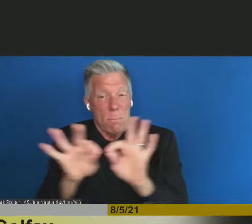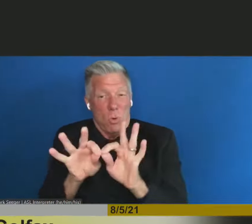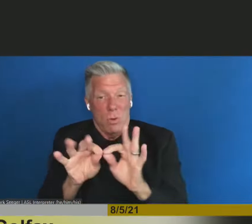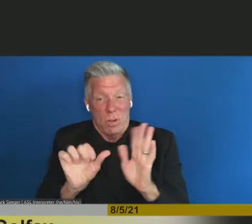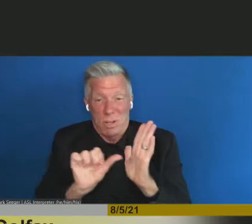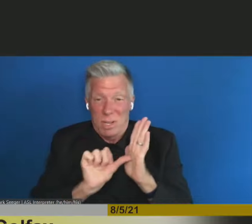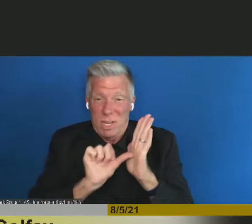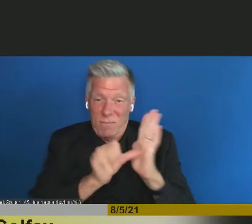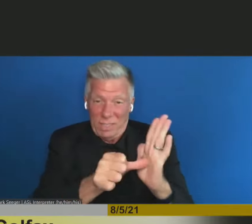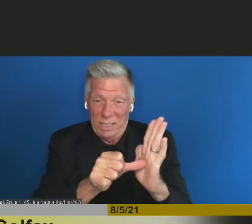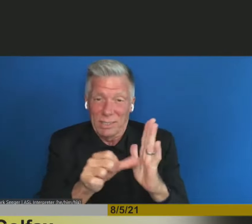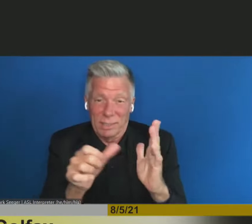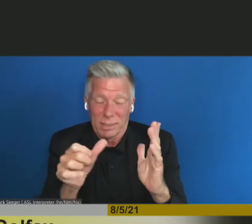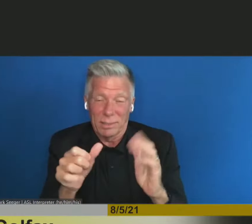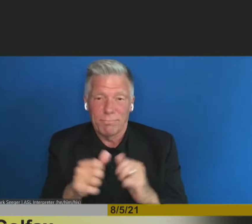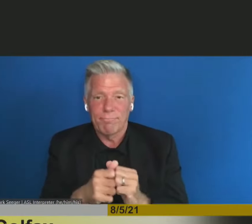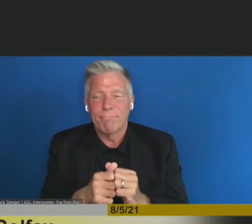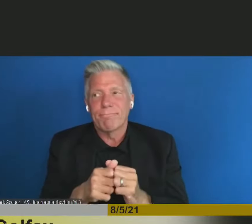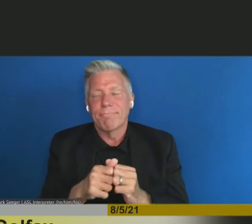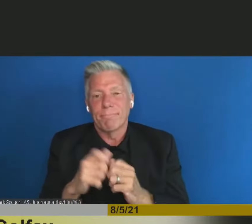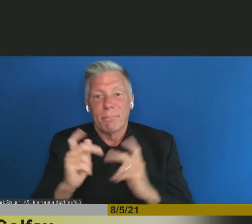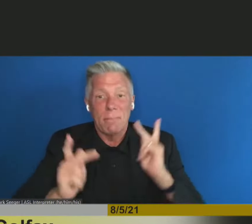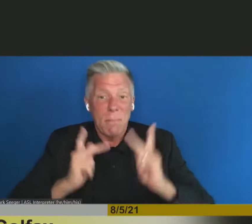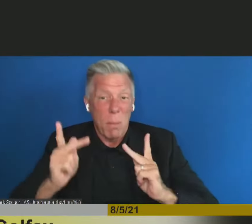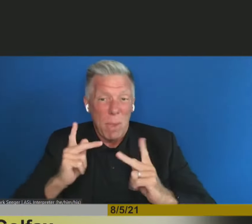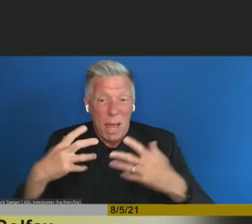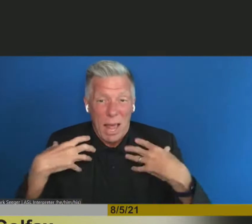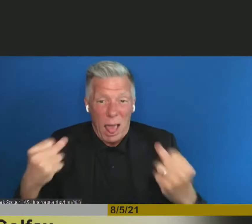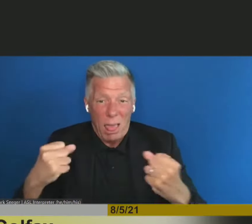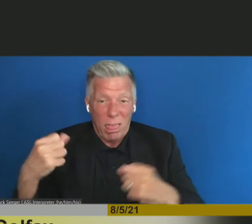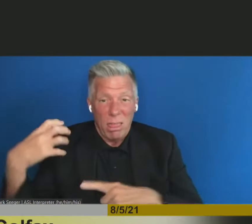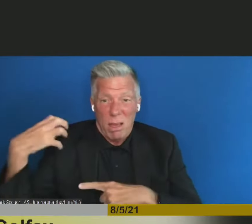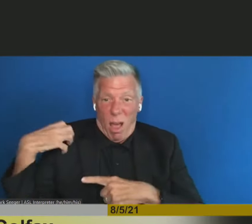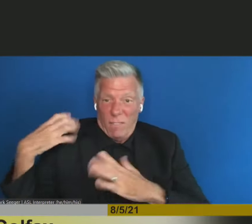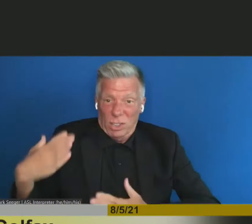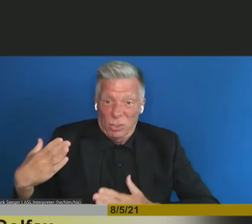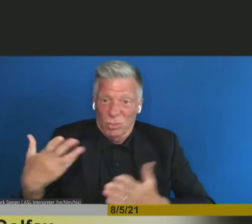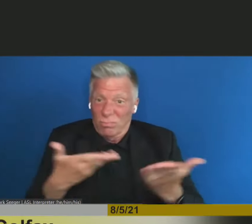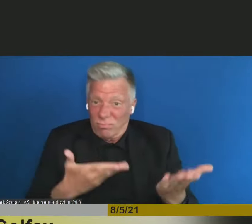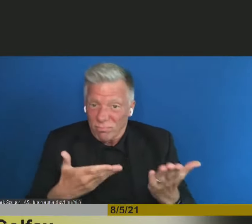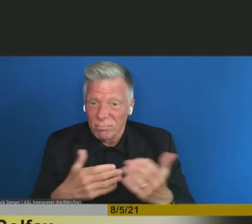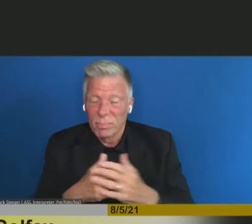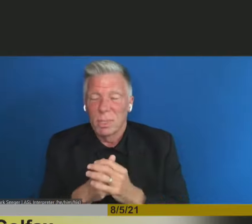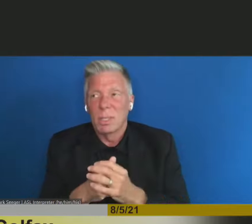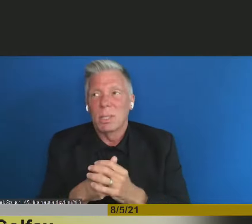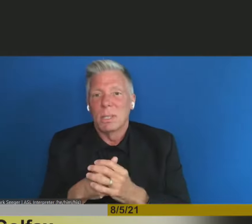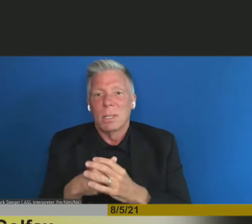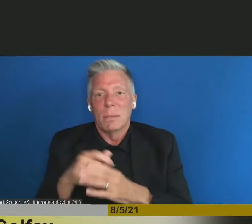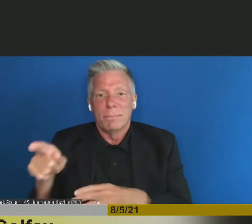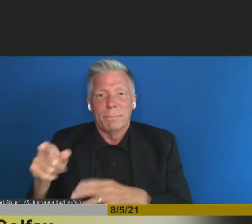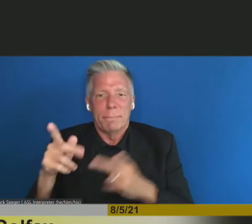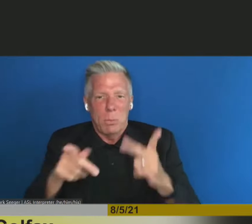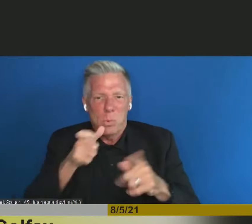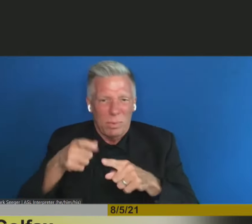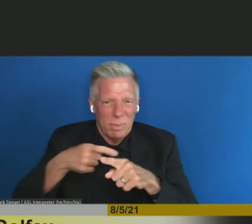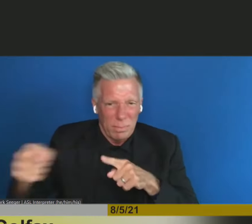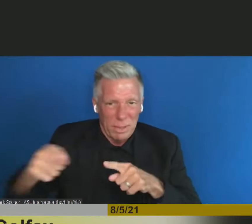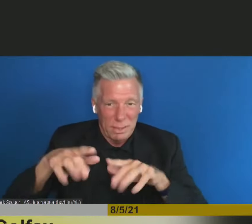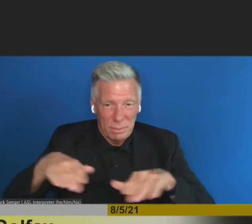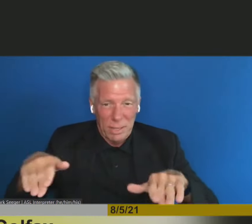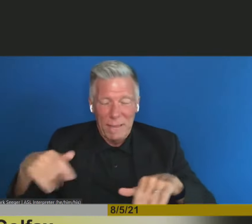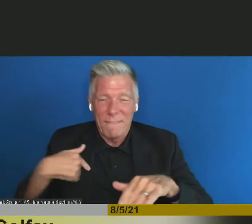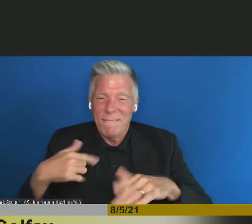officers, pediatricians feel that it's incredibly important that we return our kids to in-person